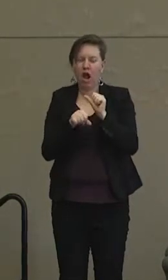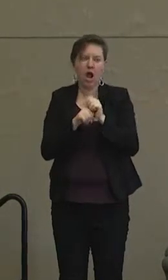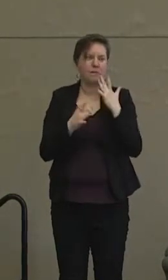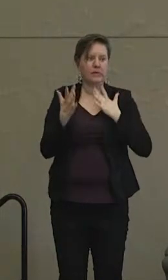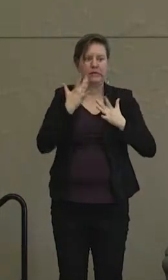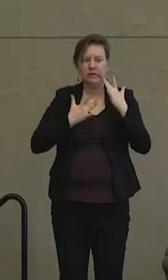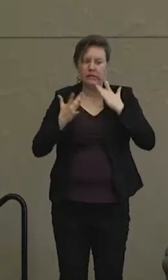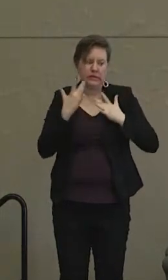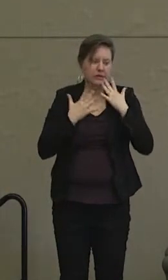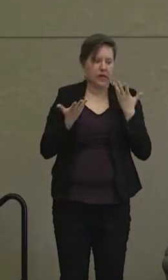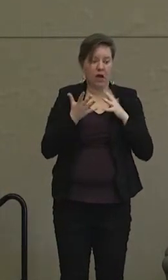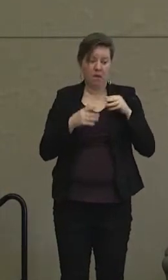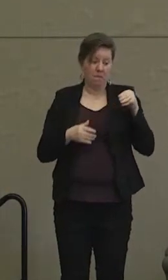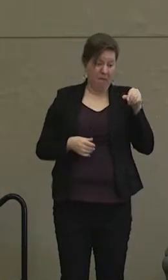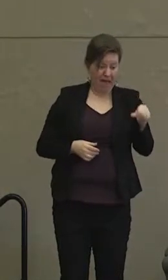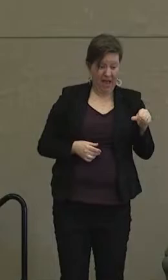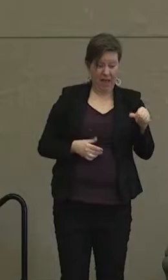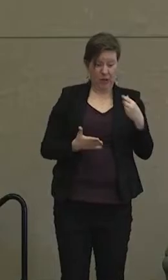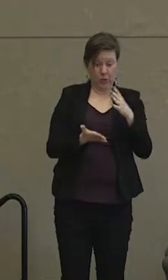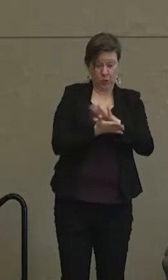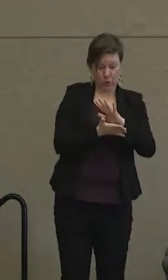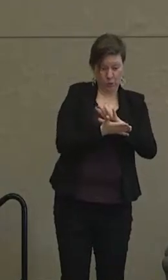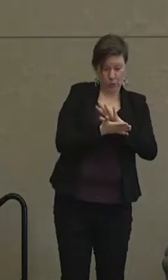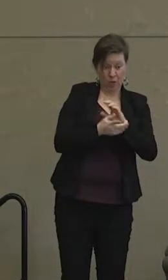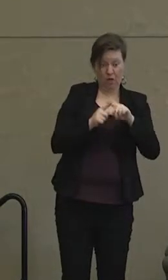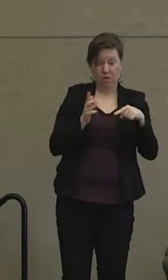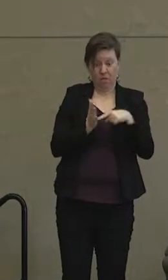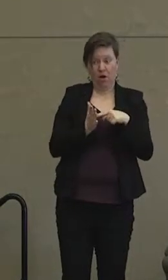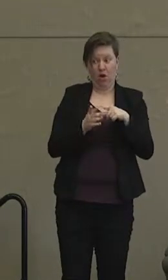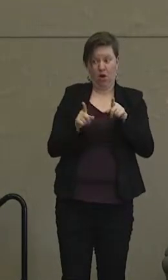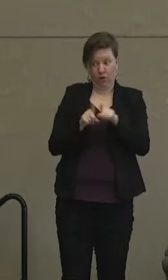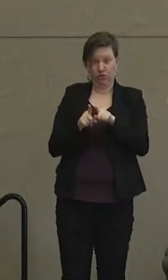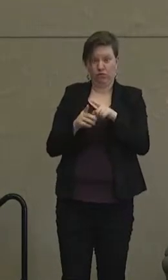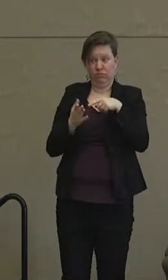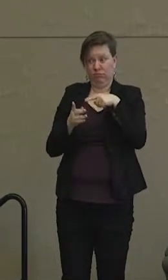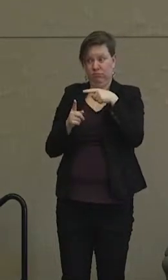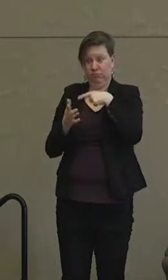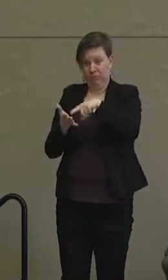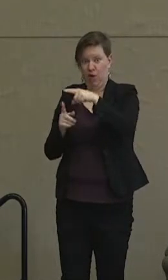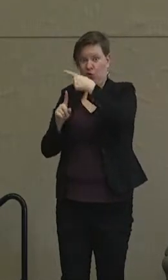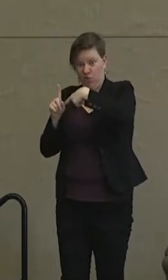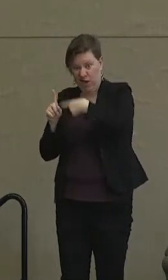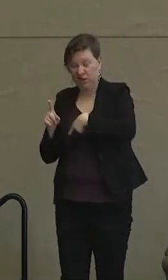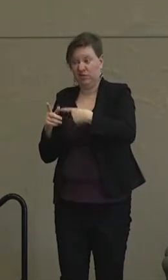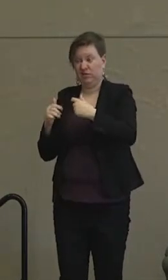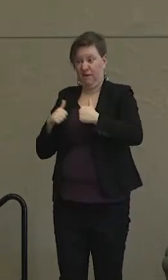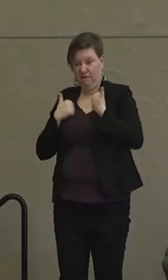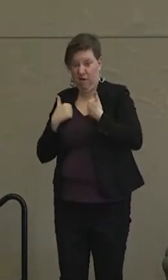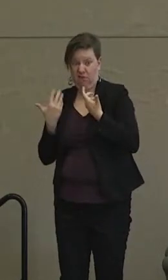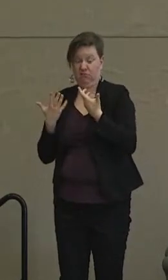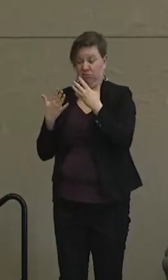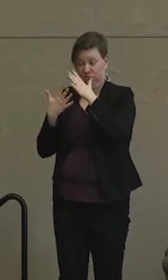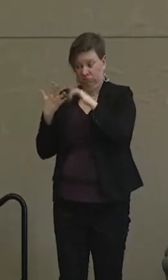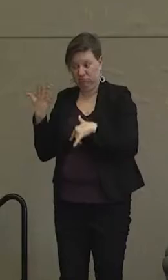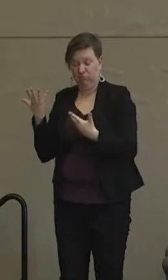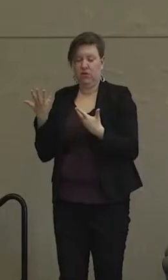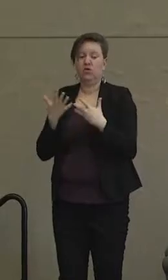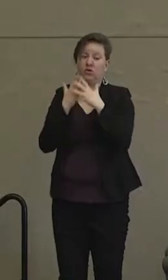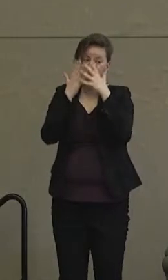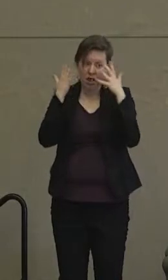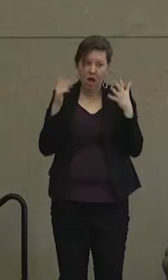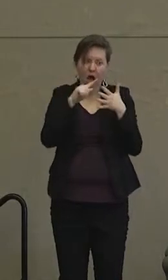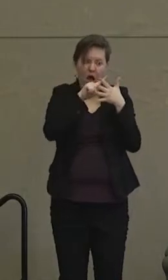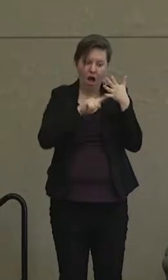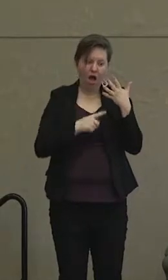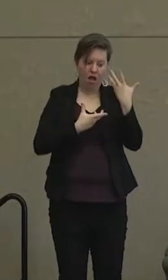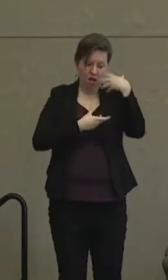to not only pay their tuition, but also literally pay their rent and their housing expenses. So there are a lot of things that